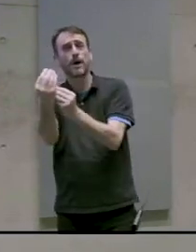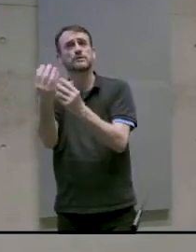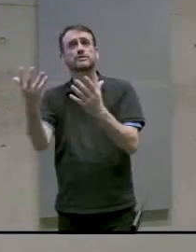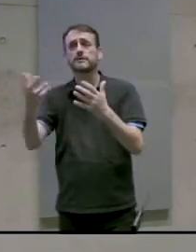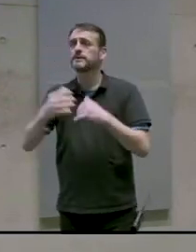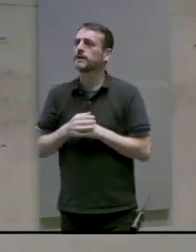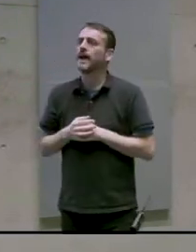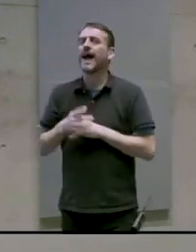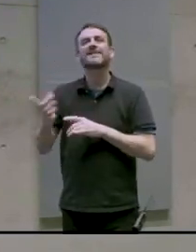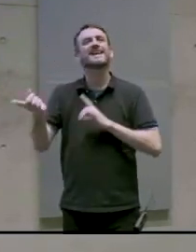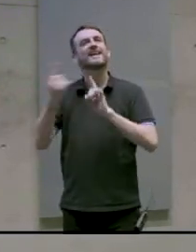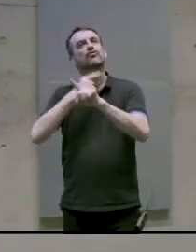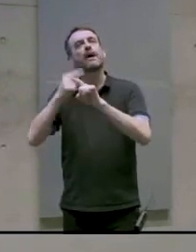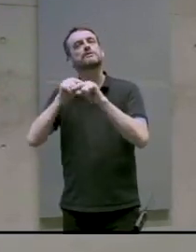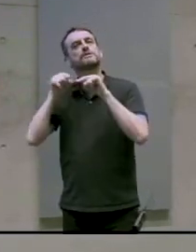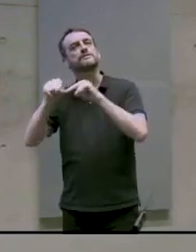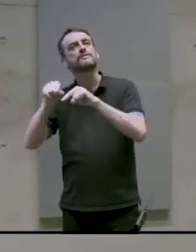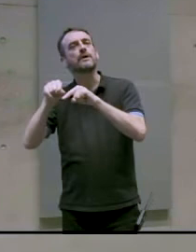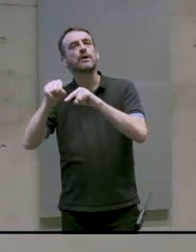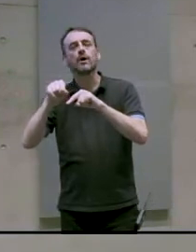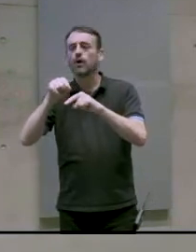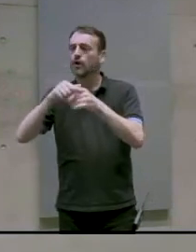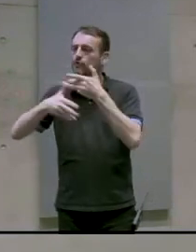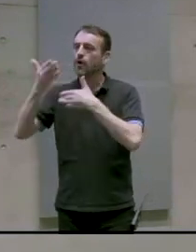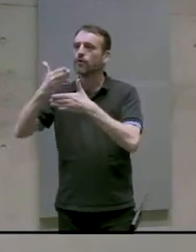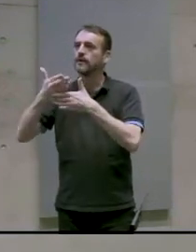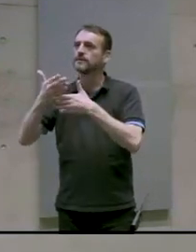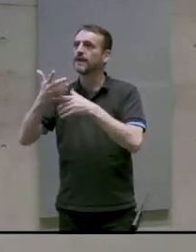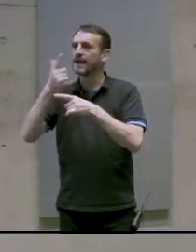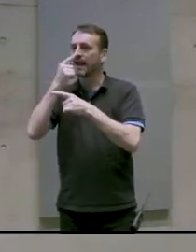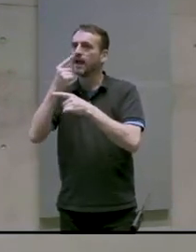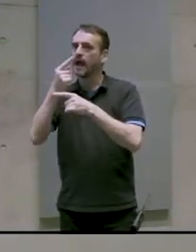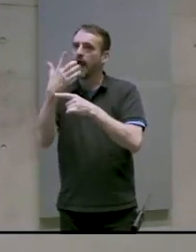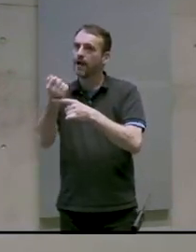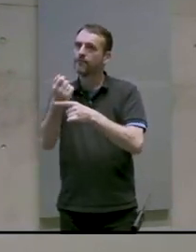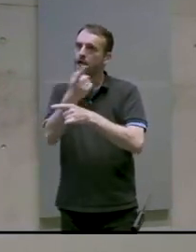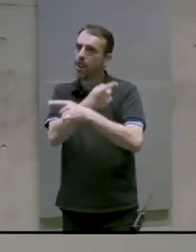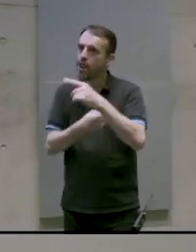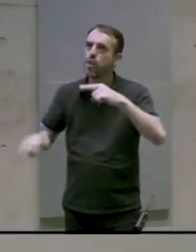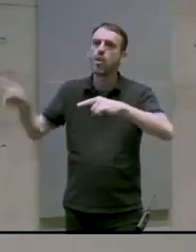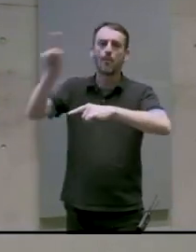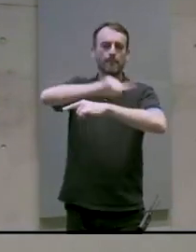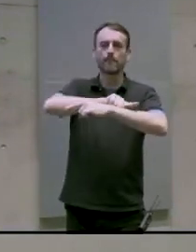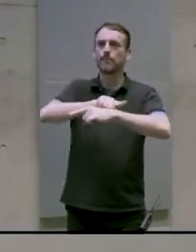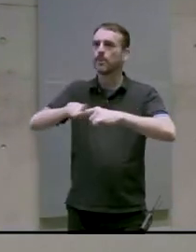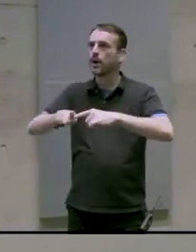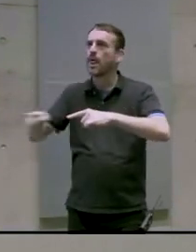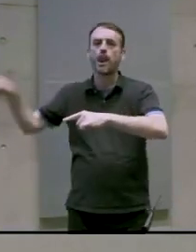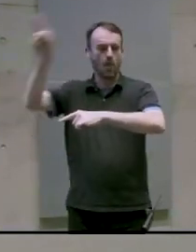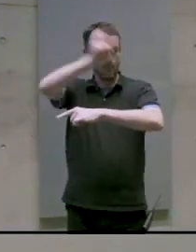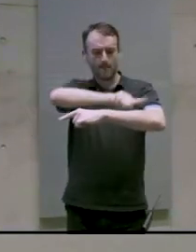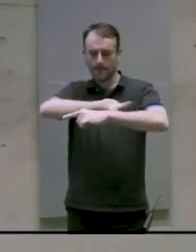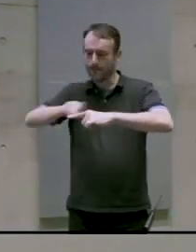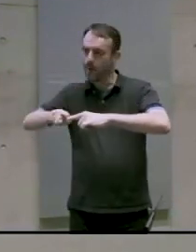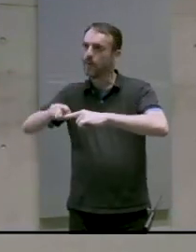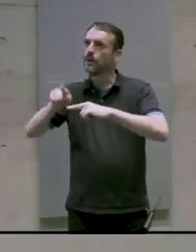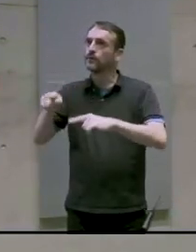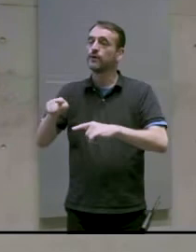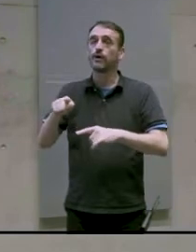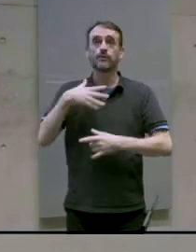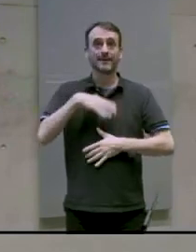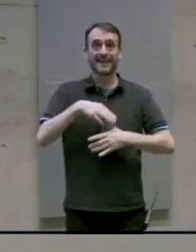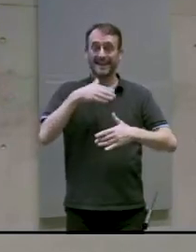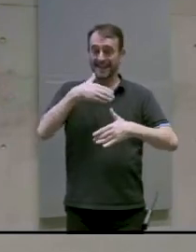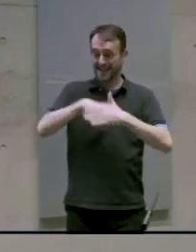Because it's interactive stories often go back around themselves in loops and stuff, and what you want to do is not enter a room and get